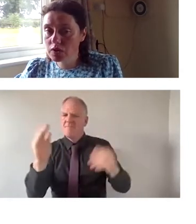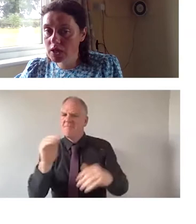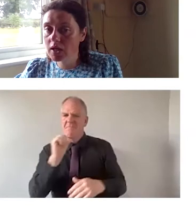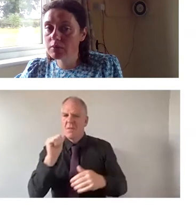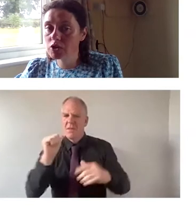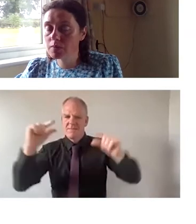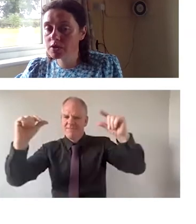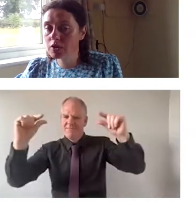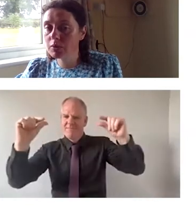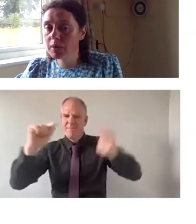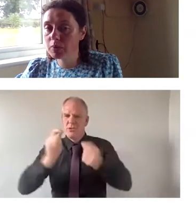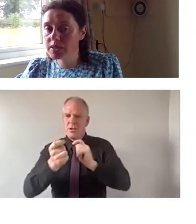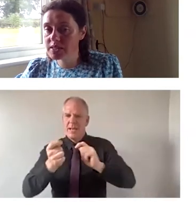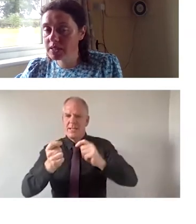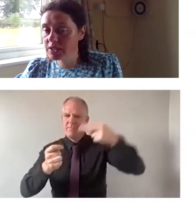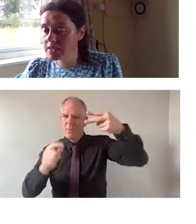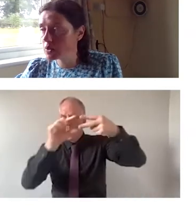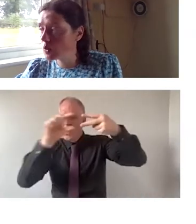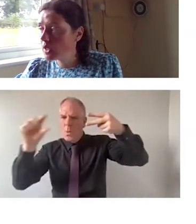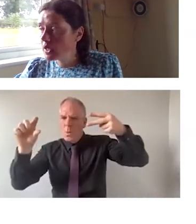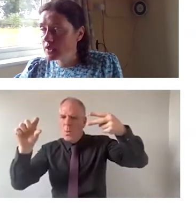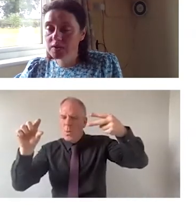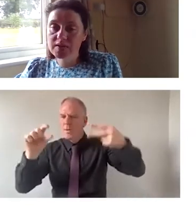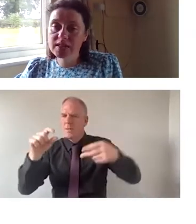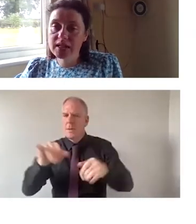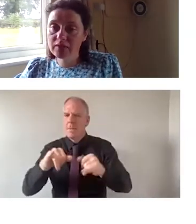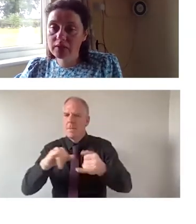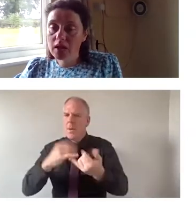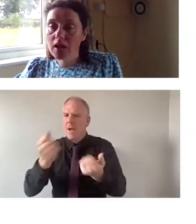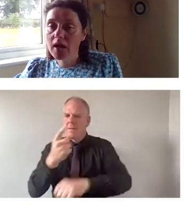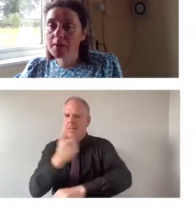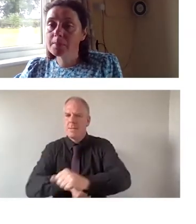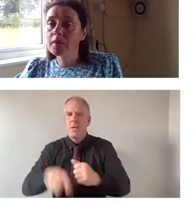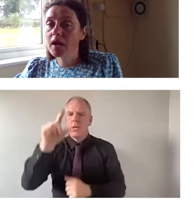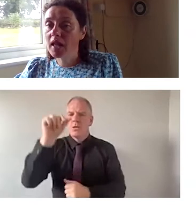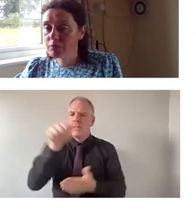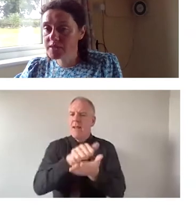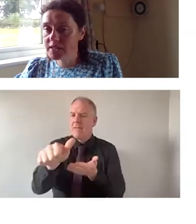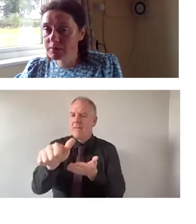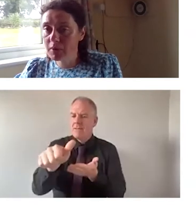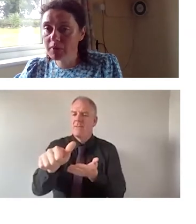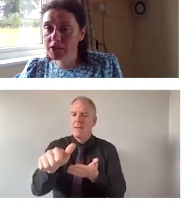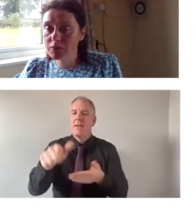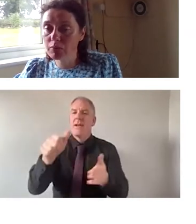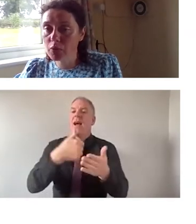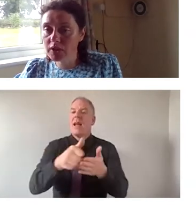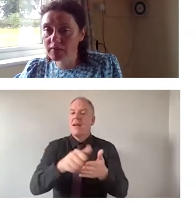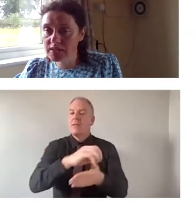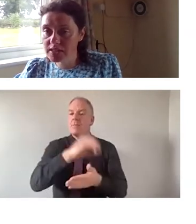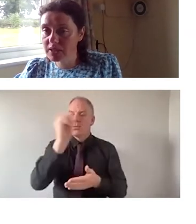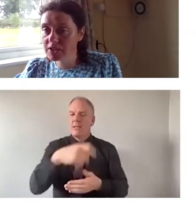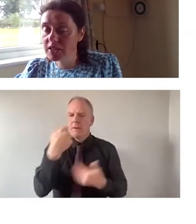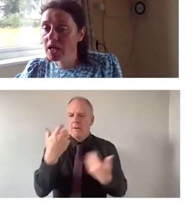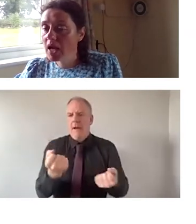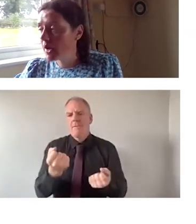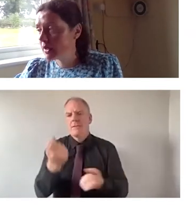change over time in terms of the number of people with disabilities. So in 2011, 11% of the population reported having